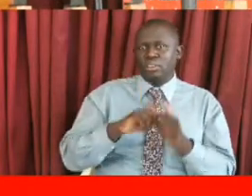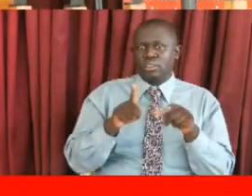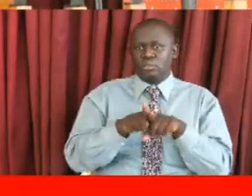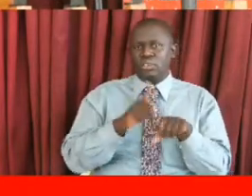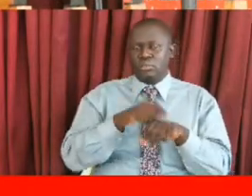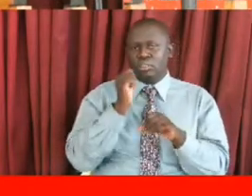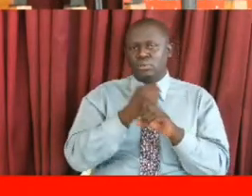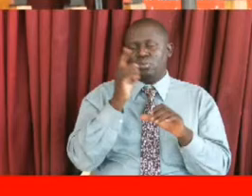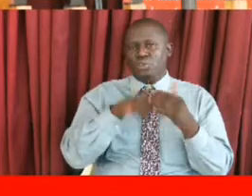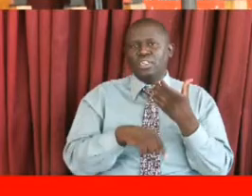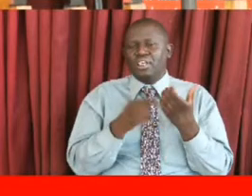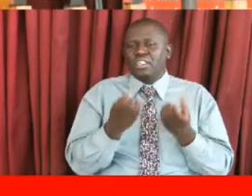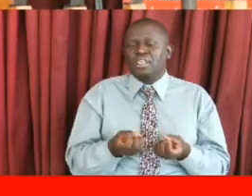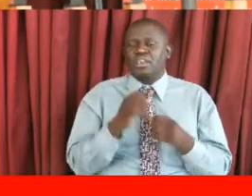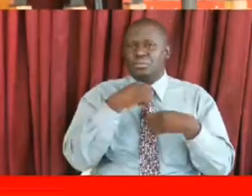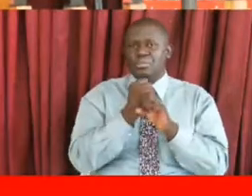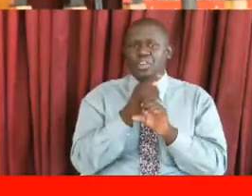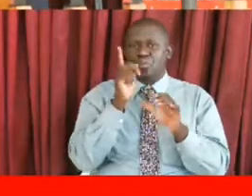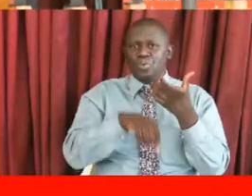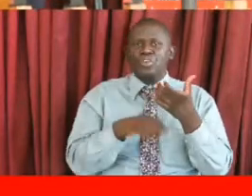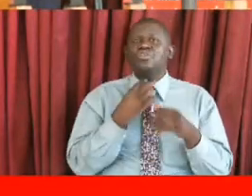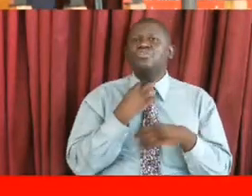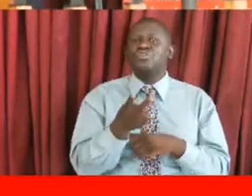record and then